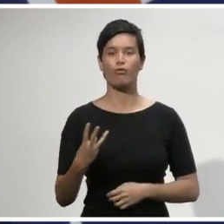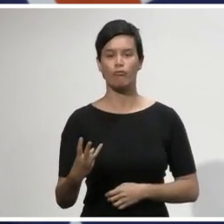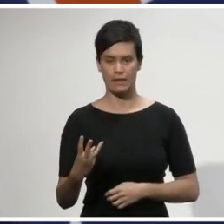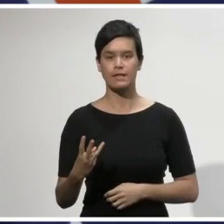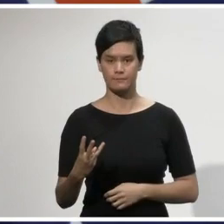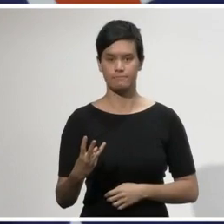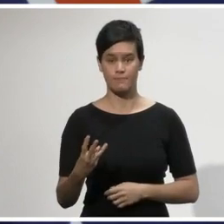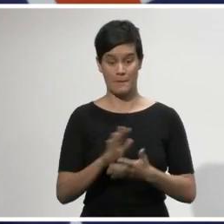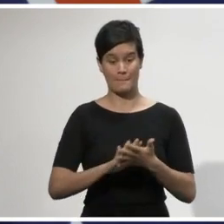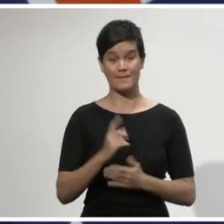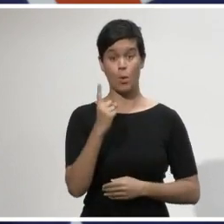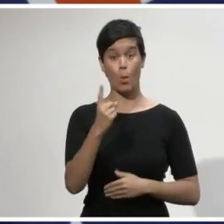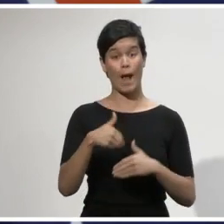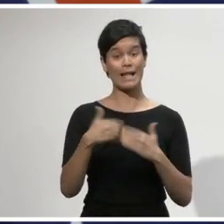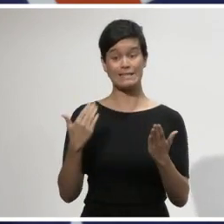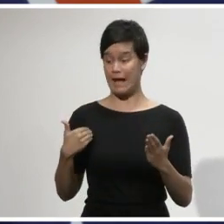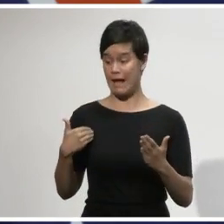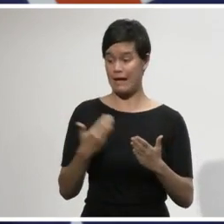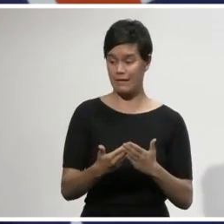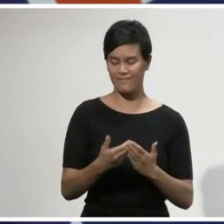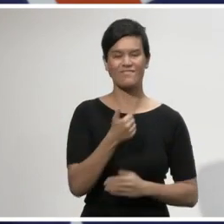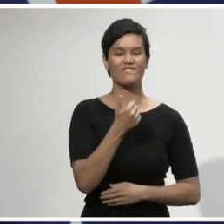an increase of 56 on yesterday.